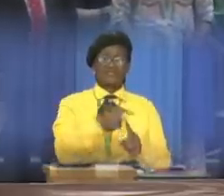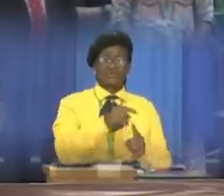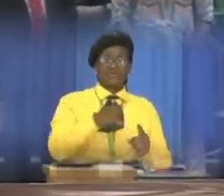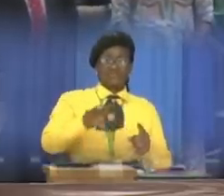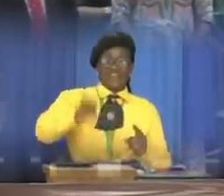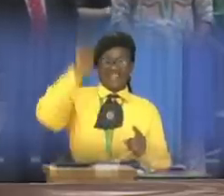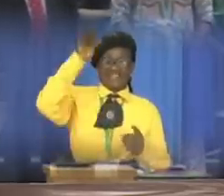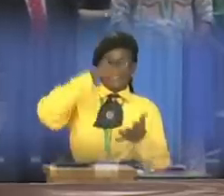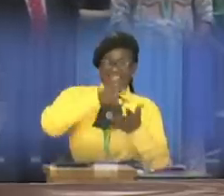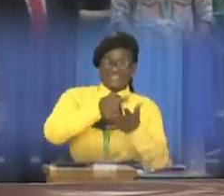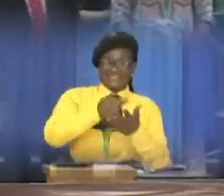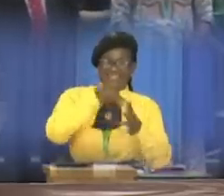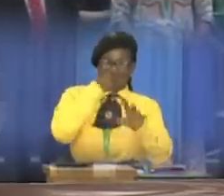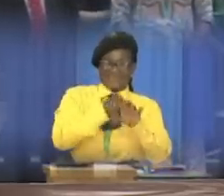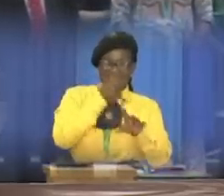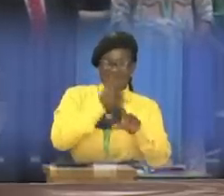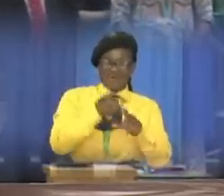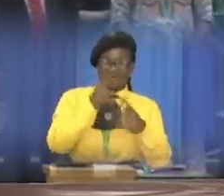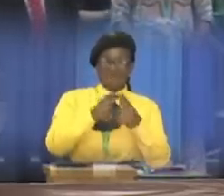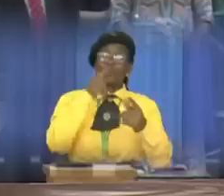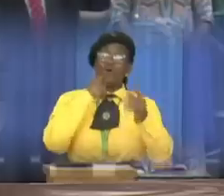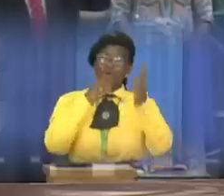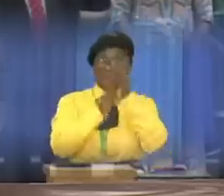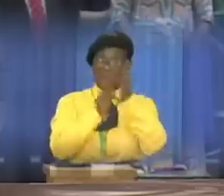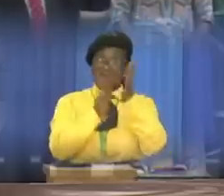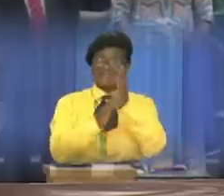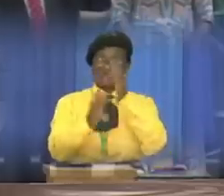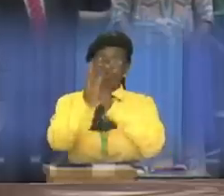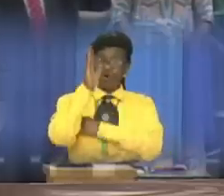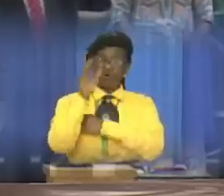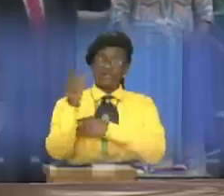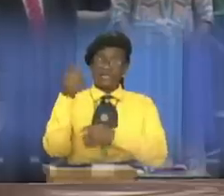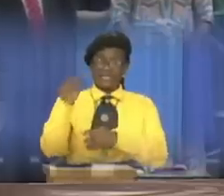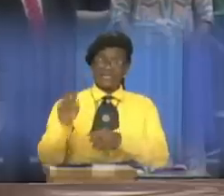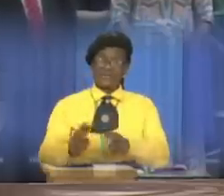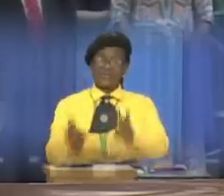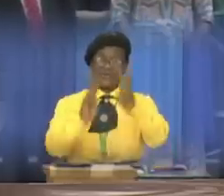to, you should check yourself.